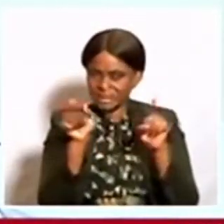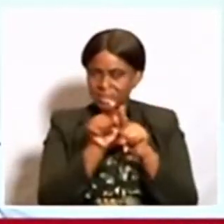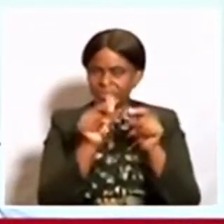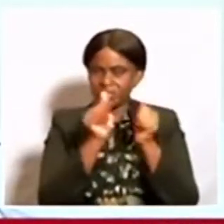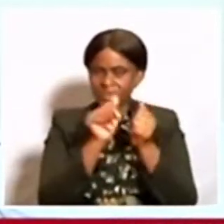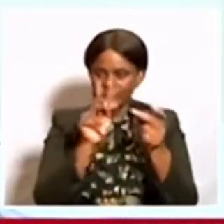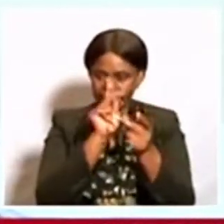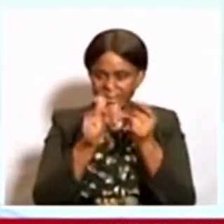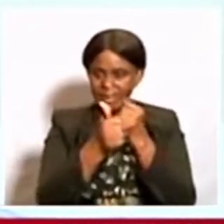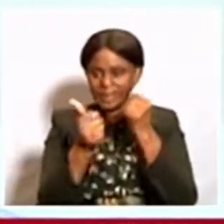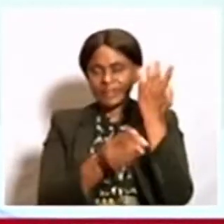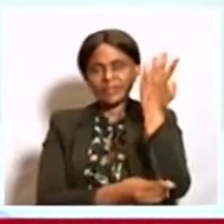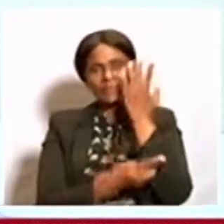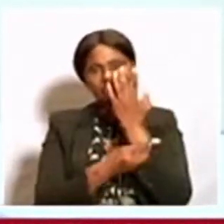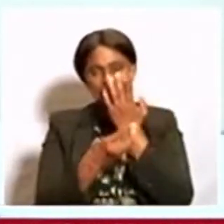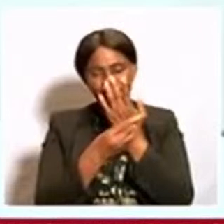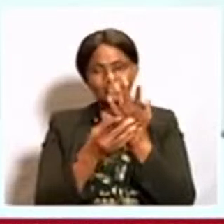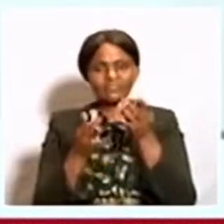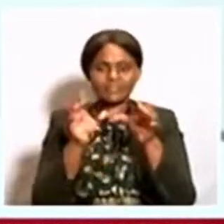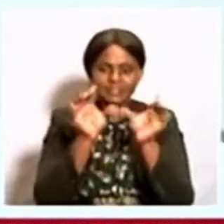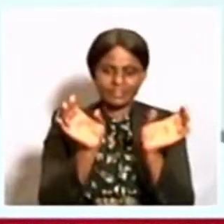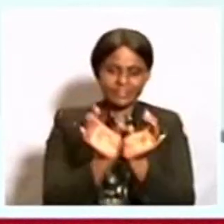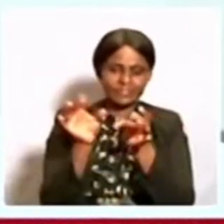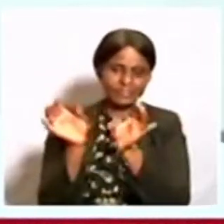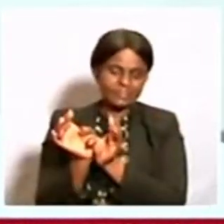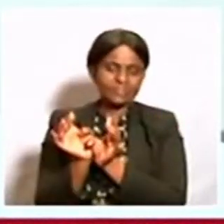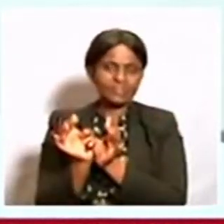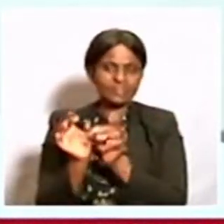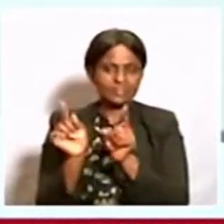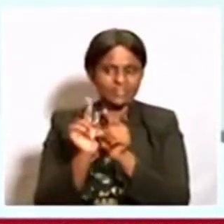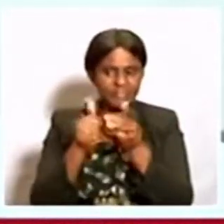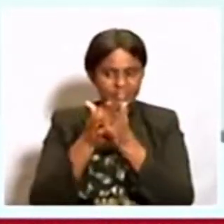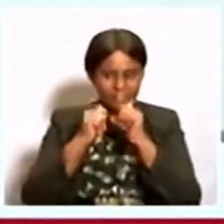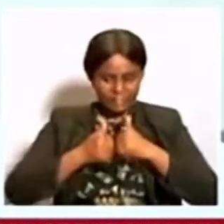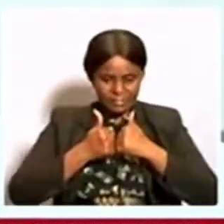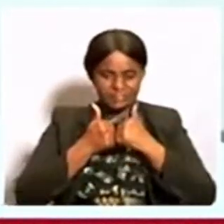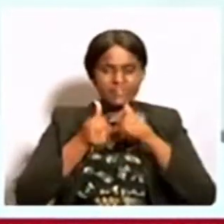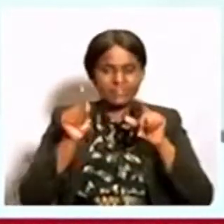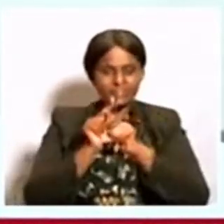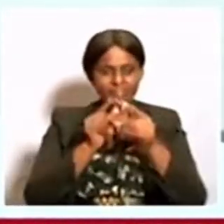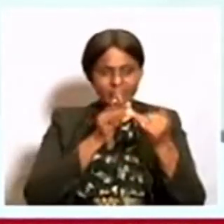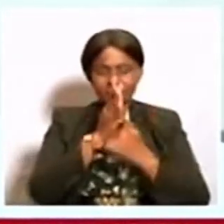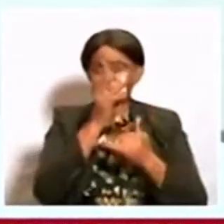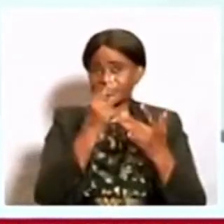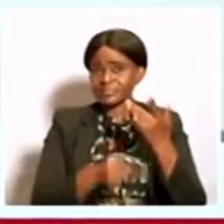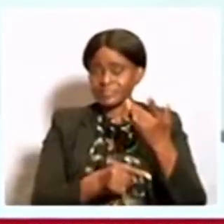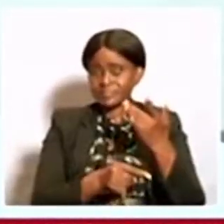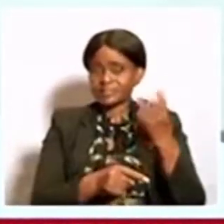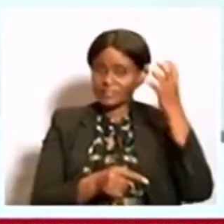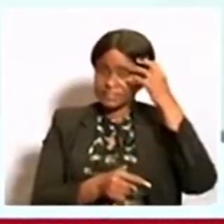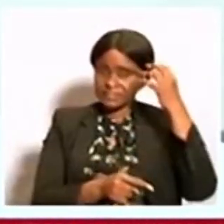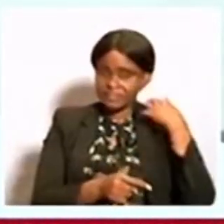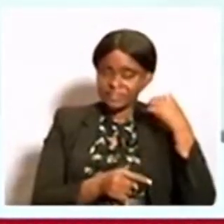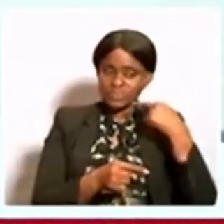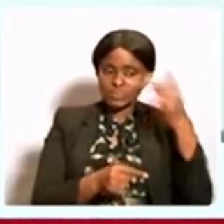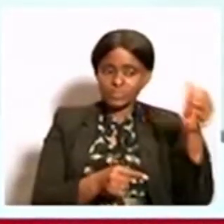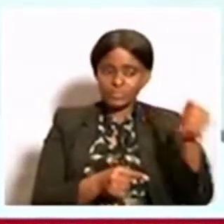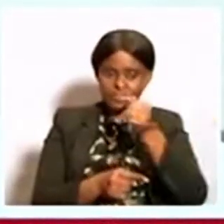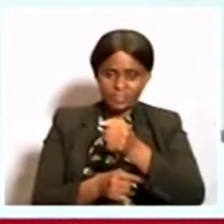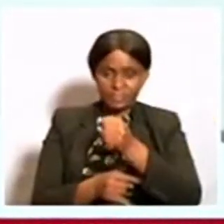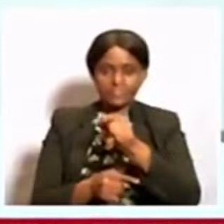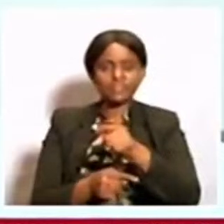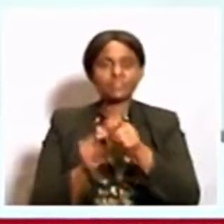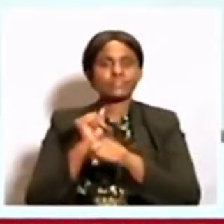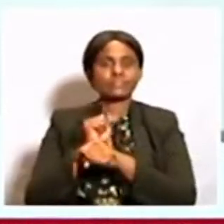other developed districts, developed constituencies. And how do we get that? We get that through the officers that are appointed to carry out